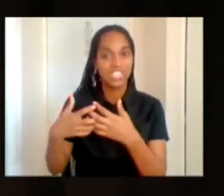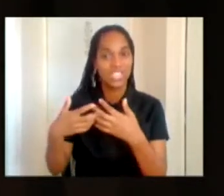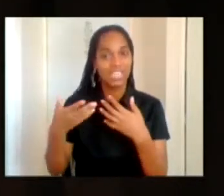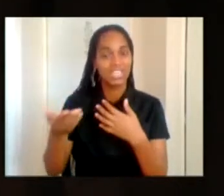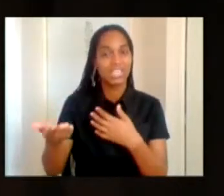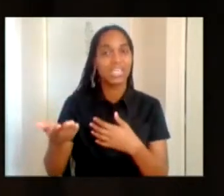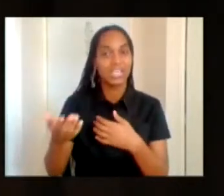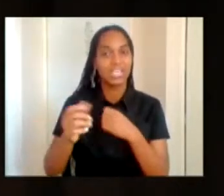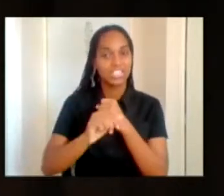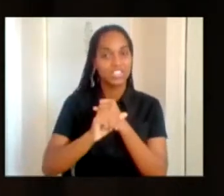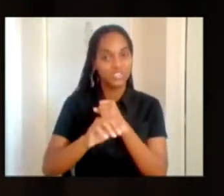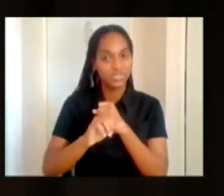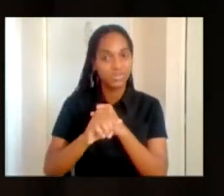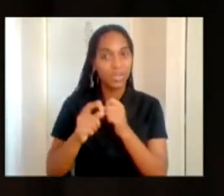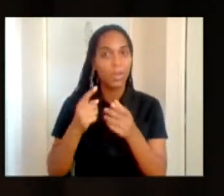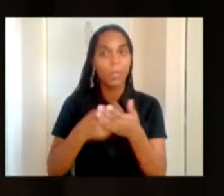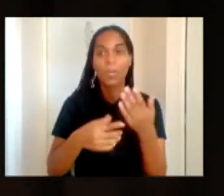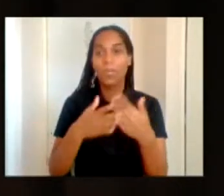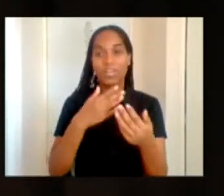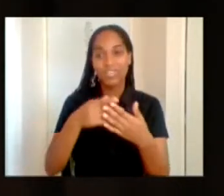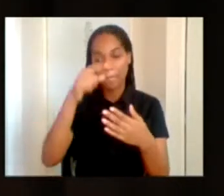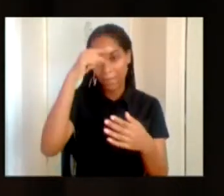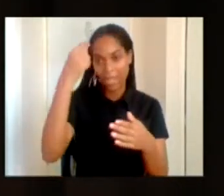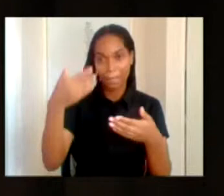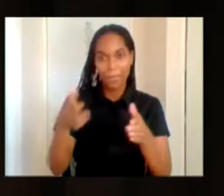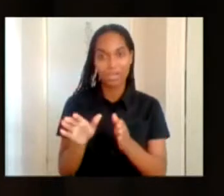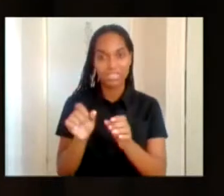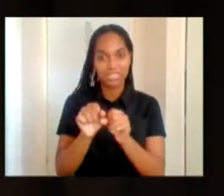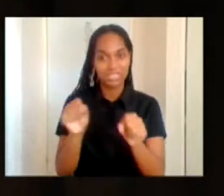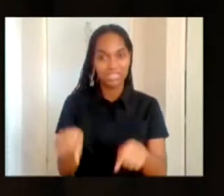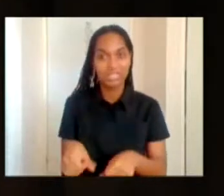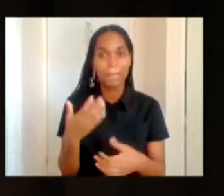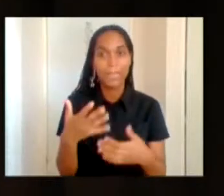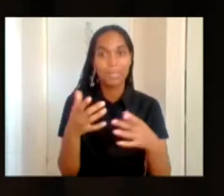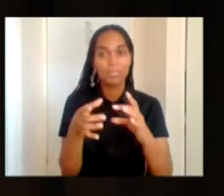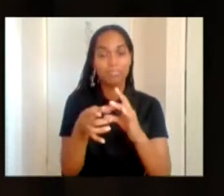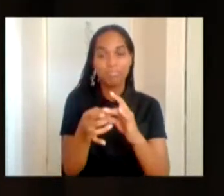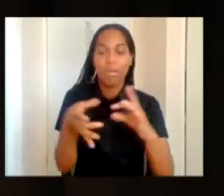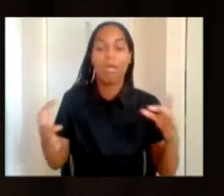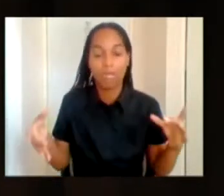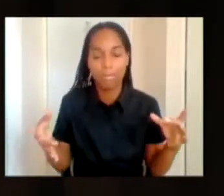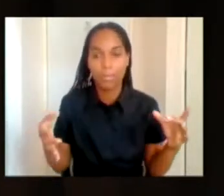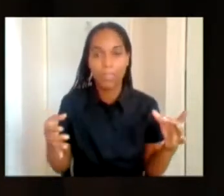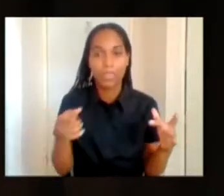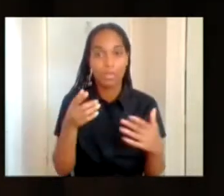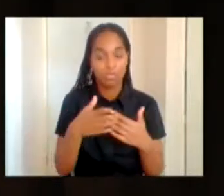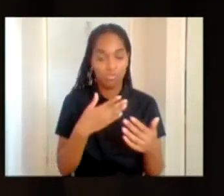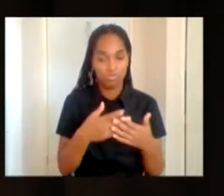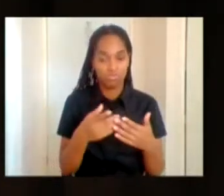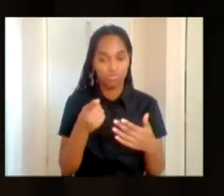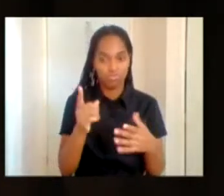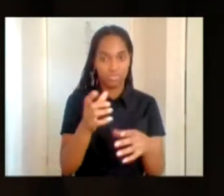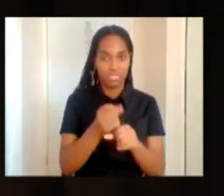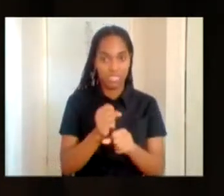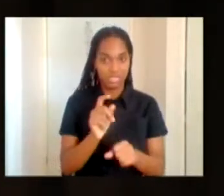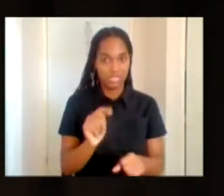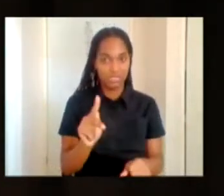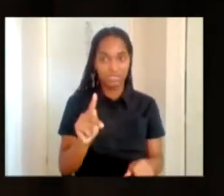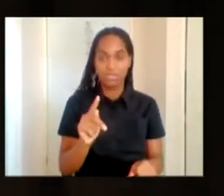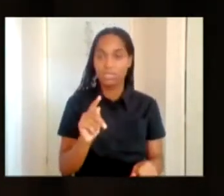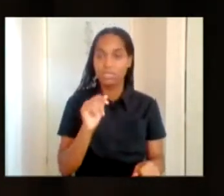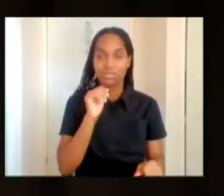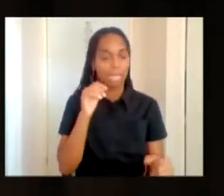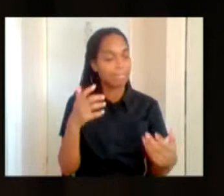kind of black boxes does, may sync out, and then whatever you recover at the TV is totally out of sync, right?